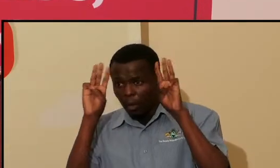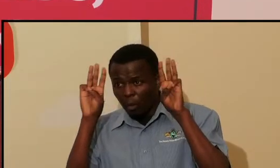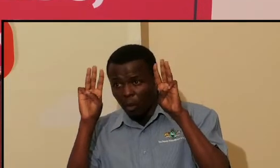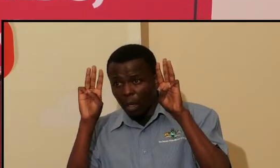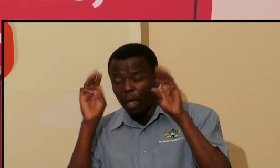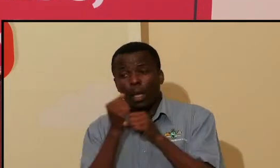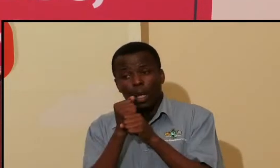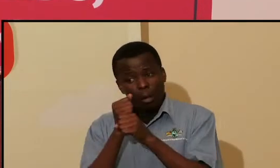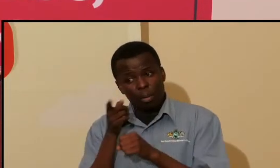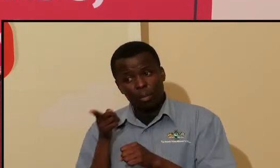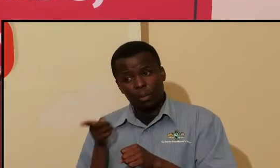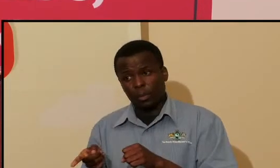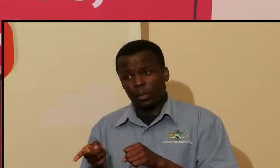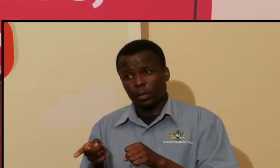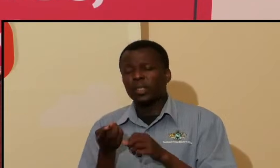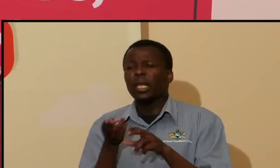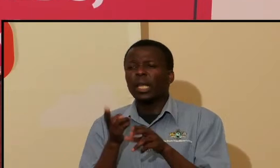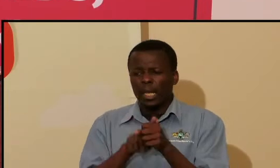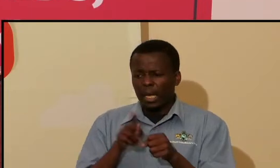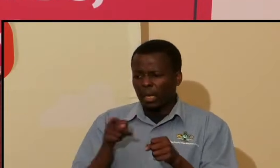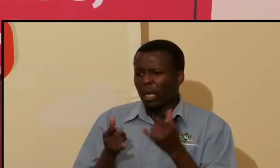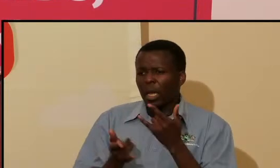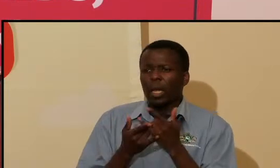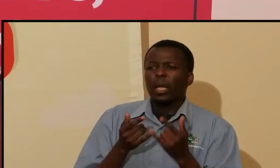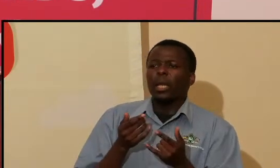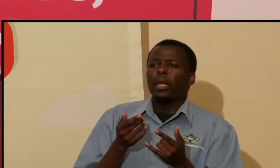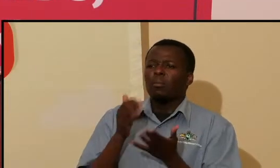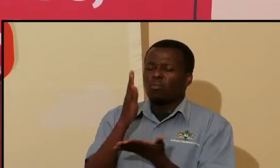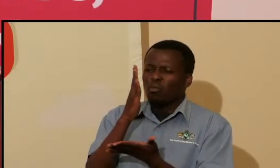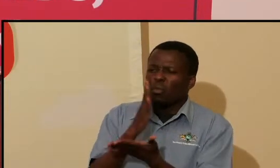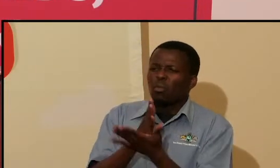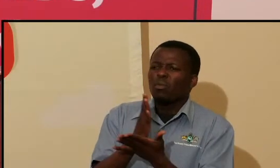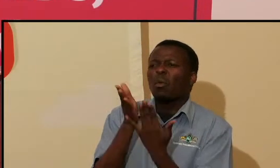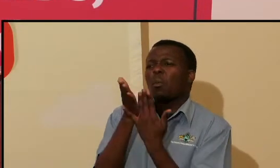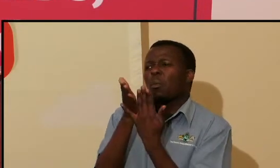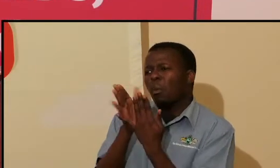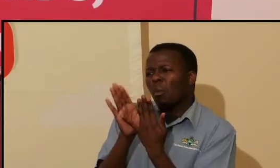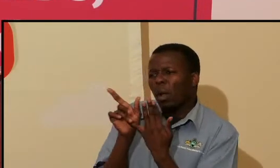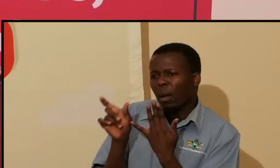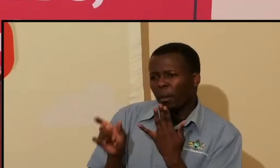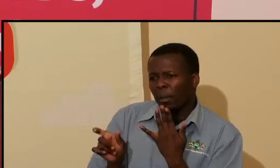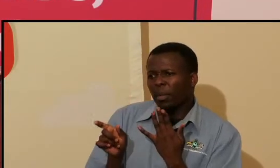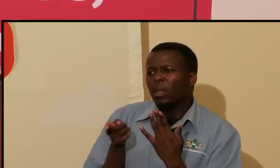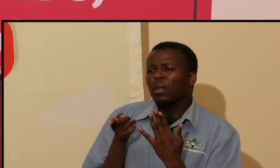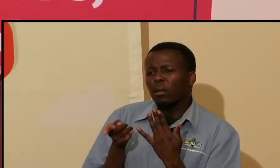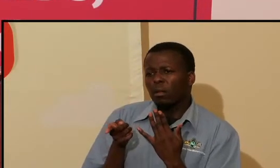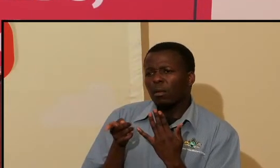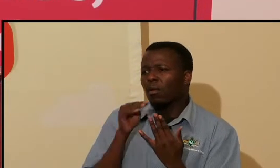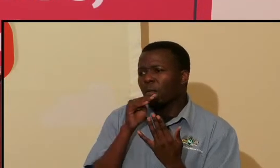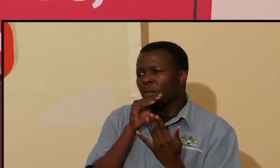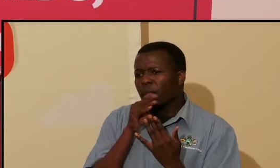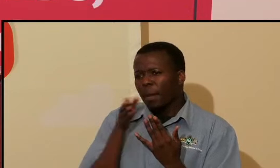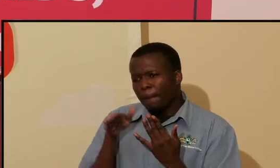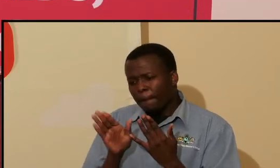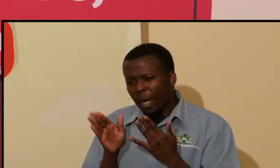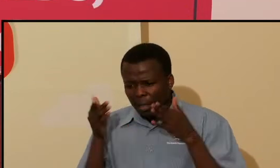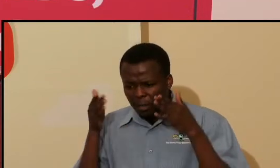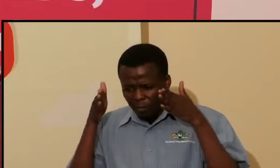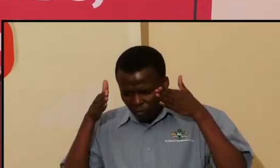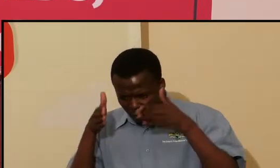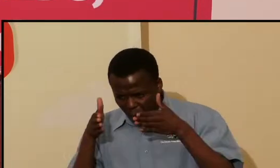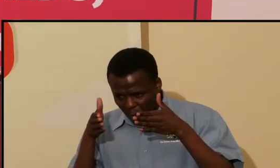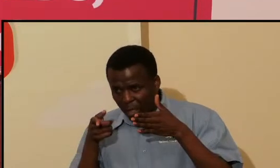as well as to end stigma and discrimination, which still remains one critical area that we need to, focus